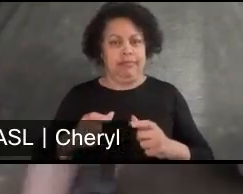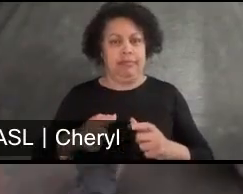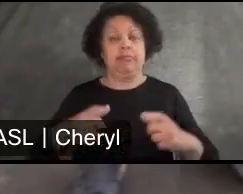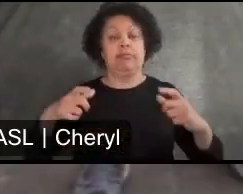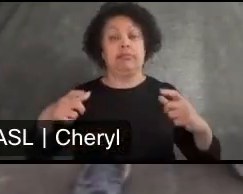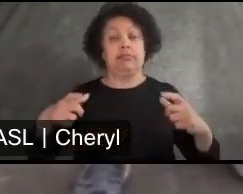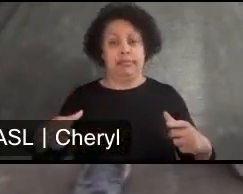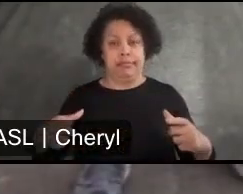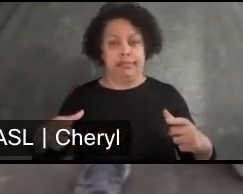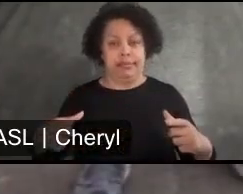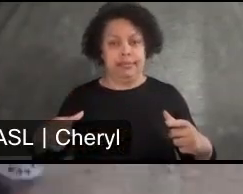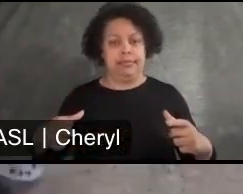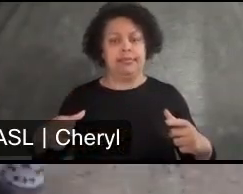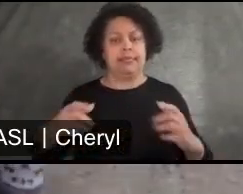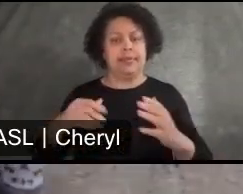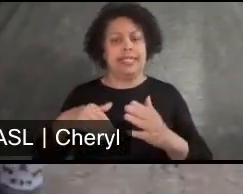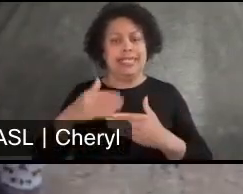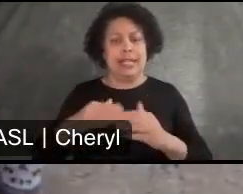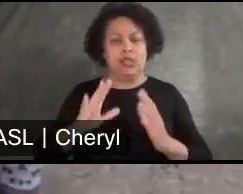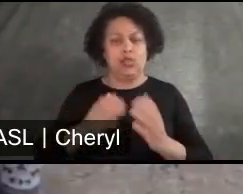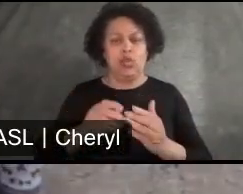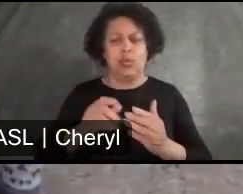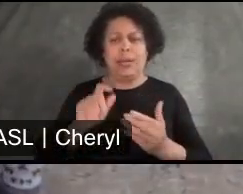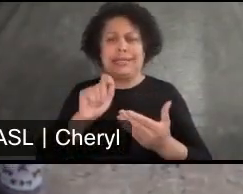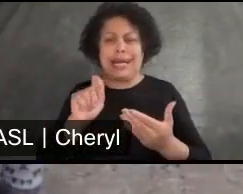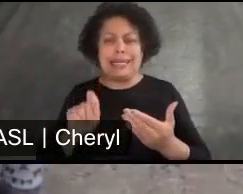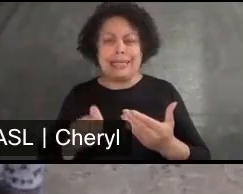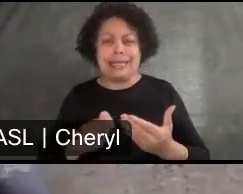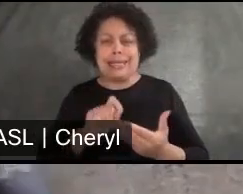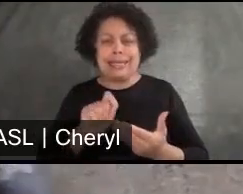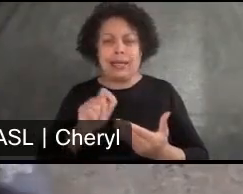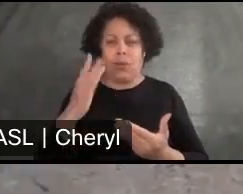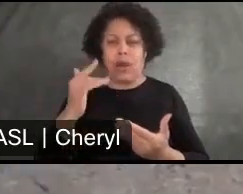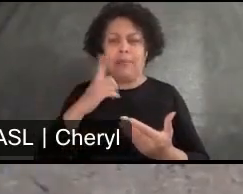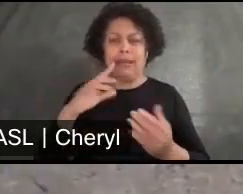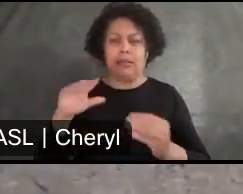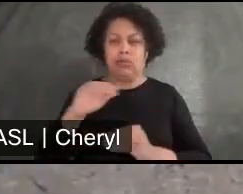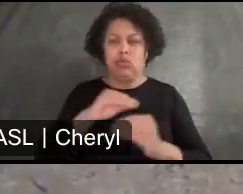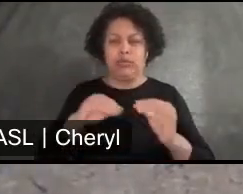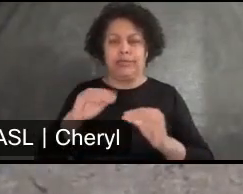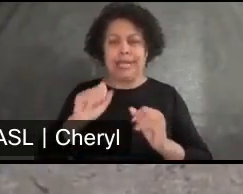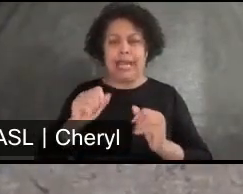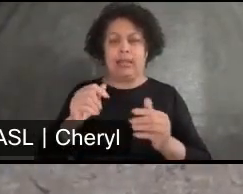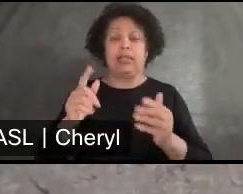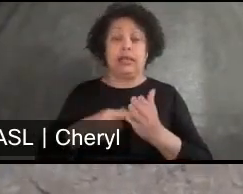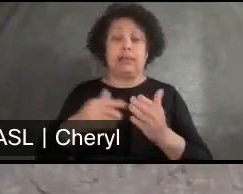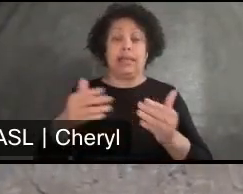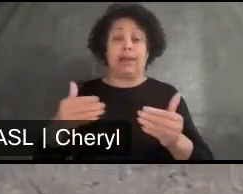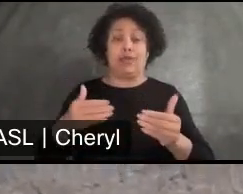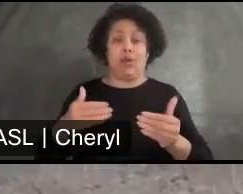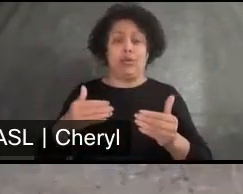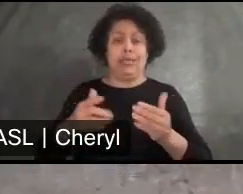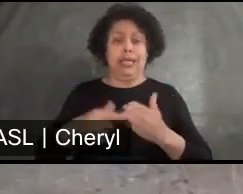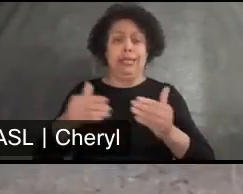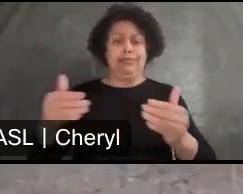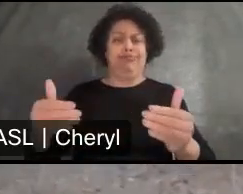The next layer of pods are dotted lines because they're considered movable relationships. People that could be moved into purple circles with a little